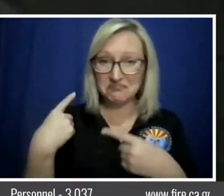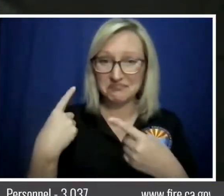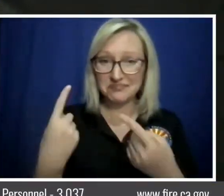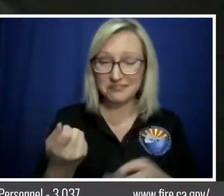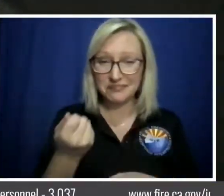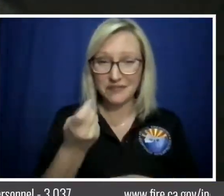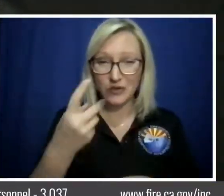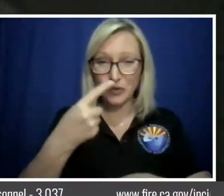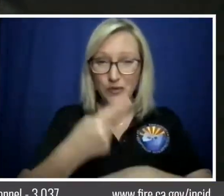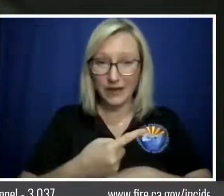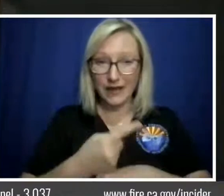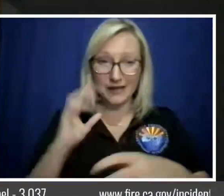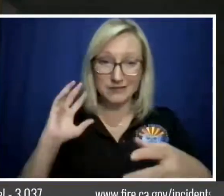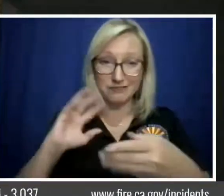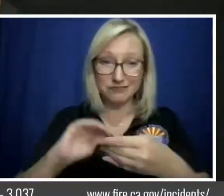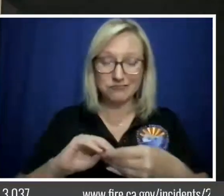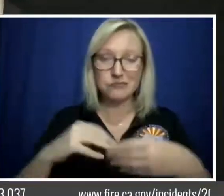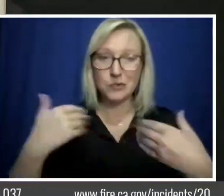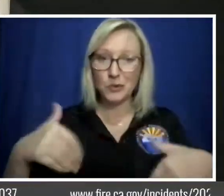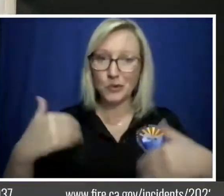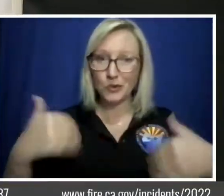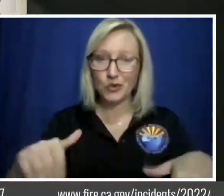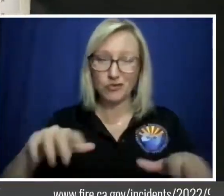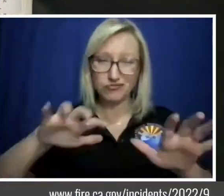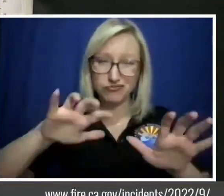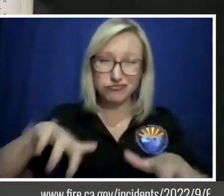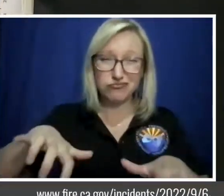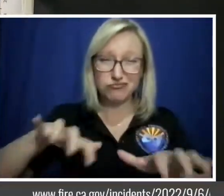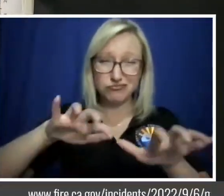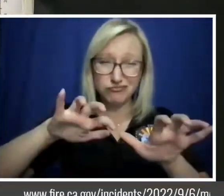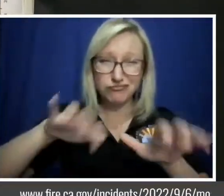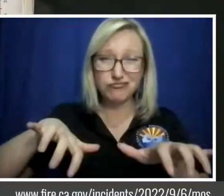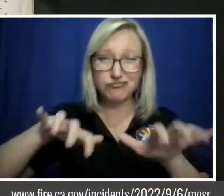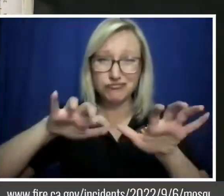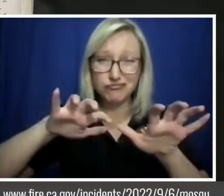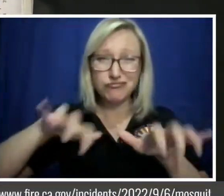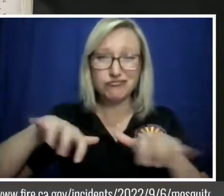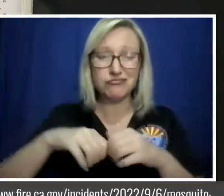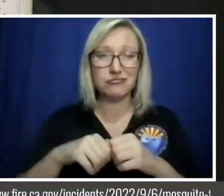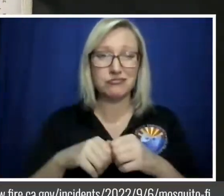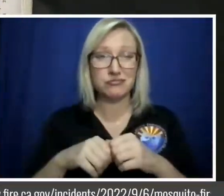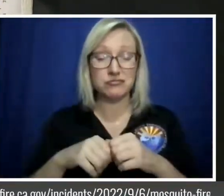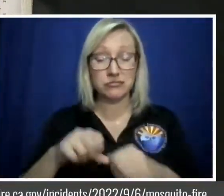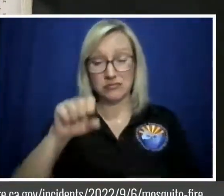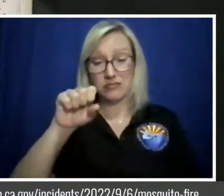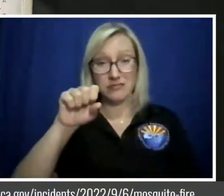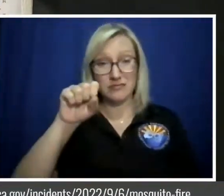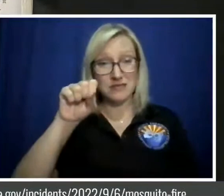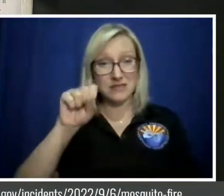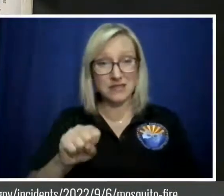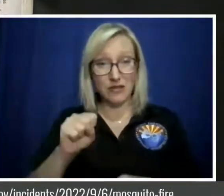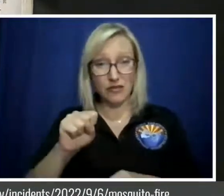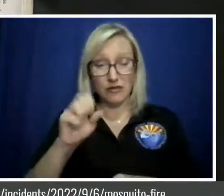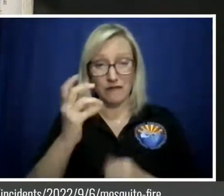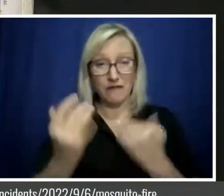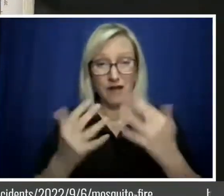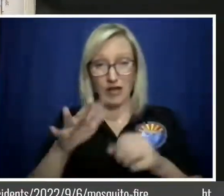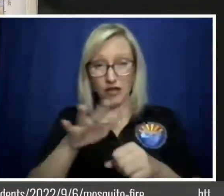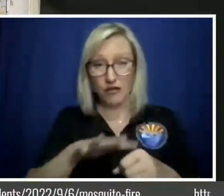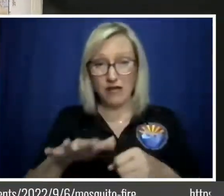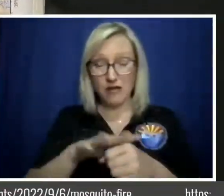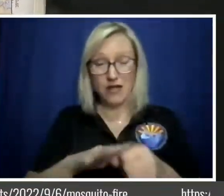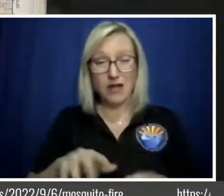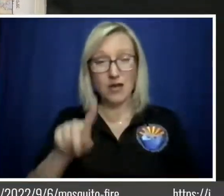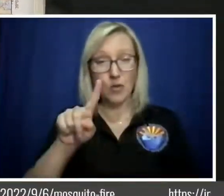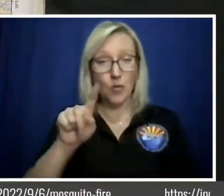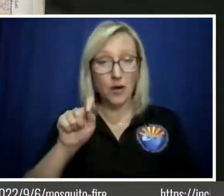days. In fact, we've seen amounts up on the southern part of the fire of 1.6 and